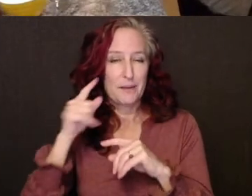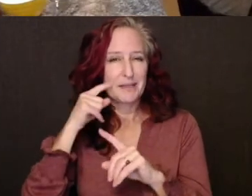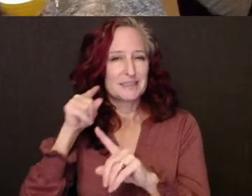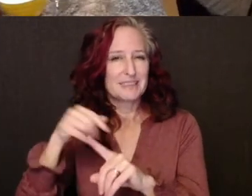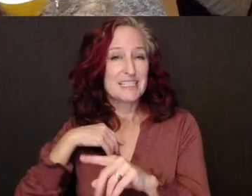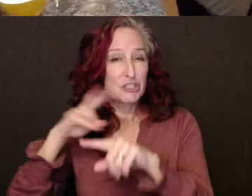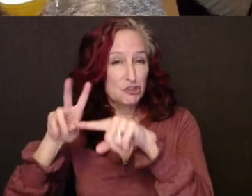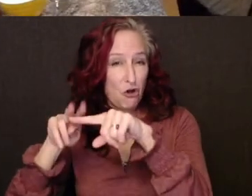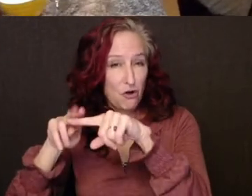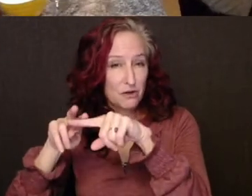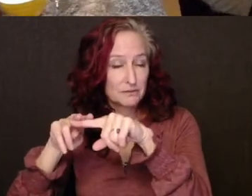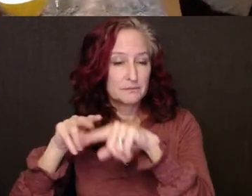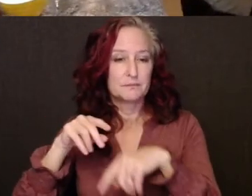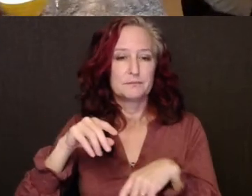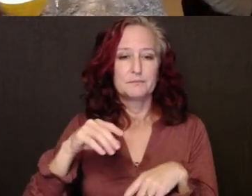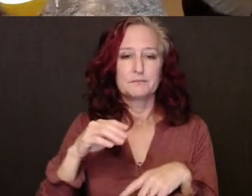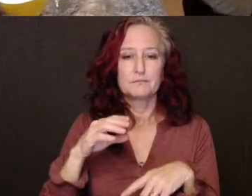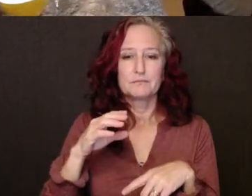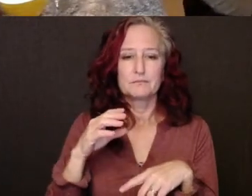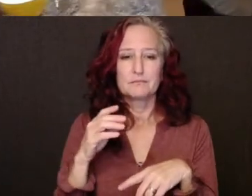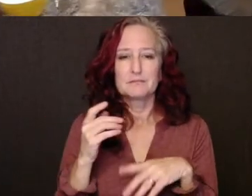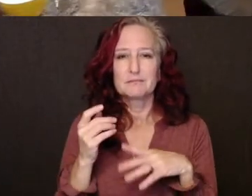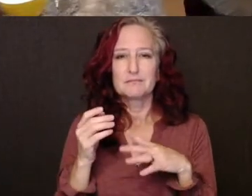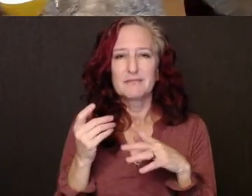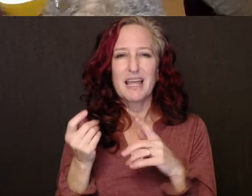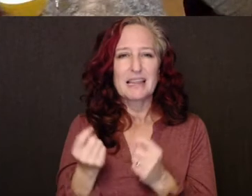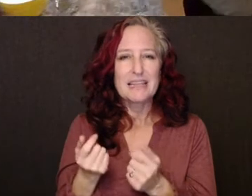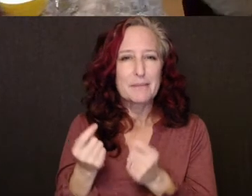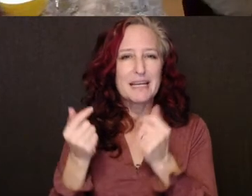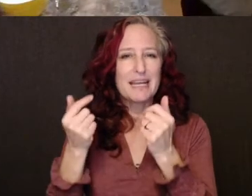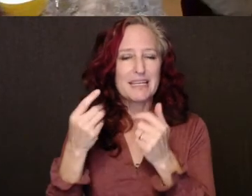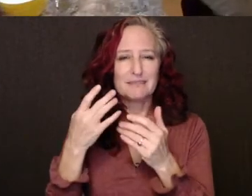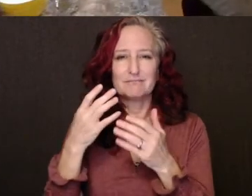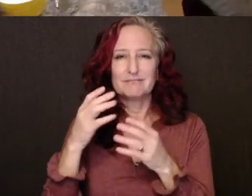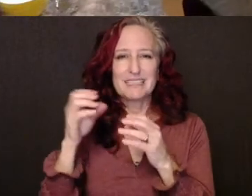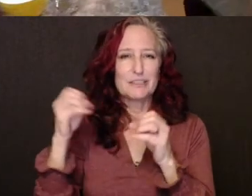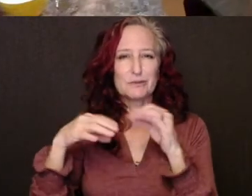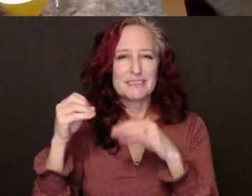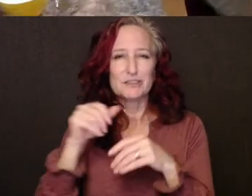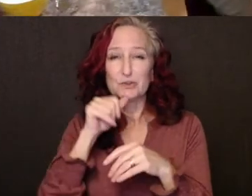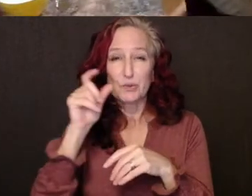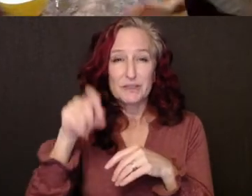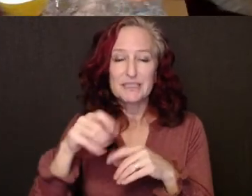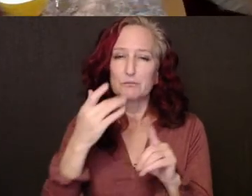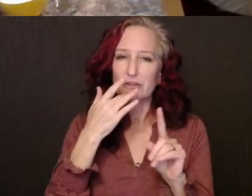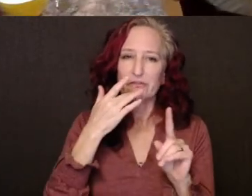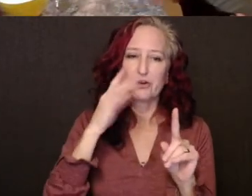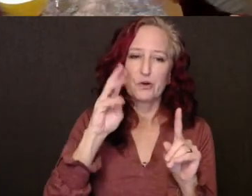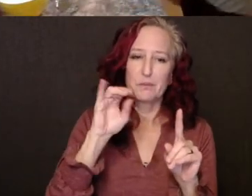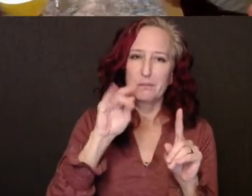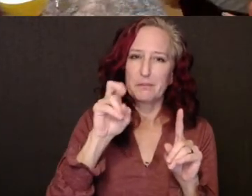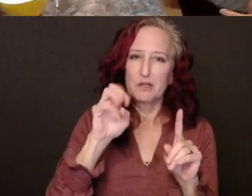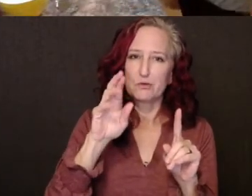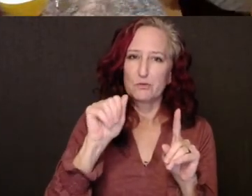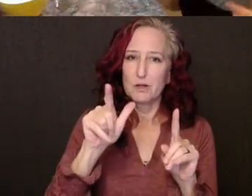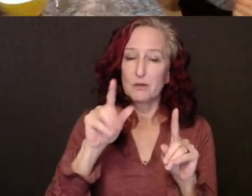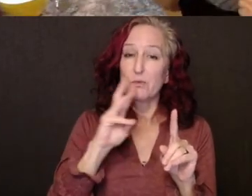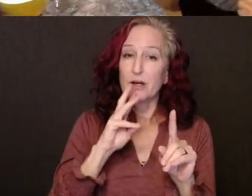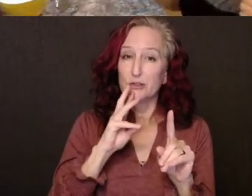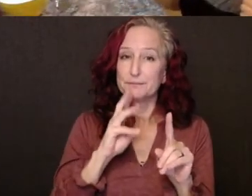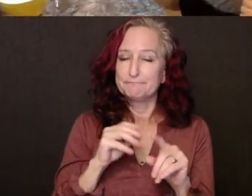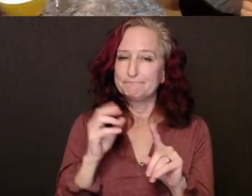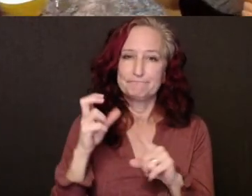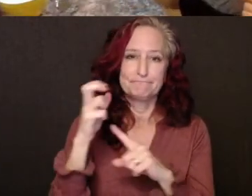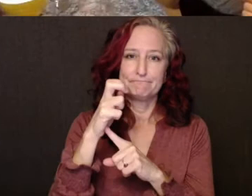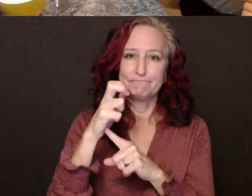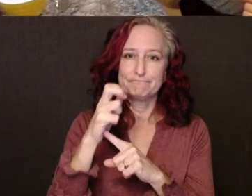I definitely would, yes. Anything to help with the gluten-free. Sparkling water I prefer that to soda water because